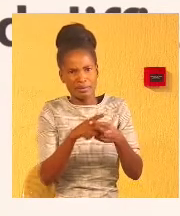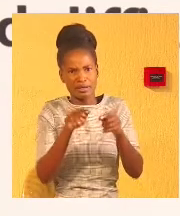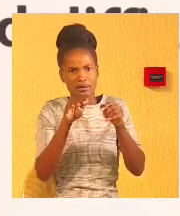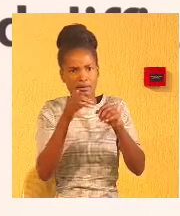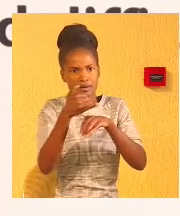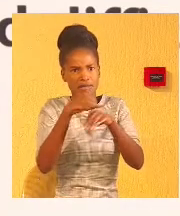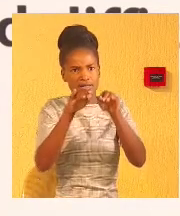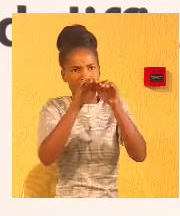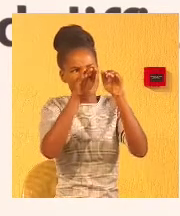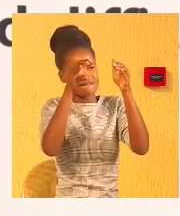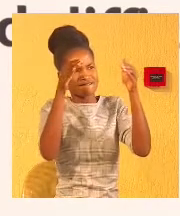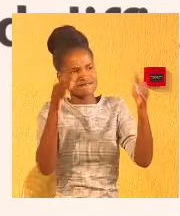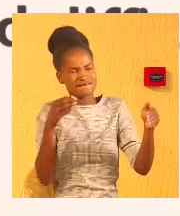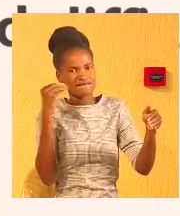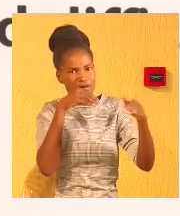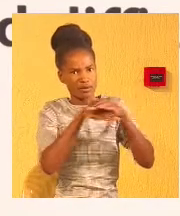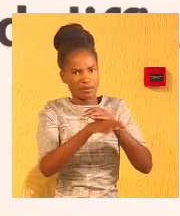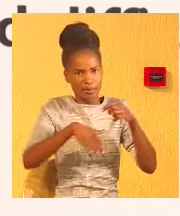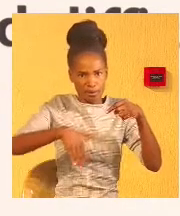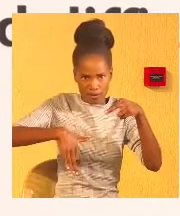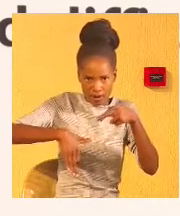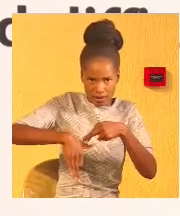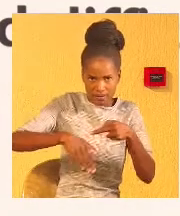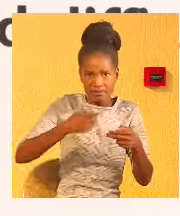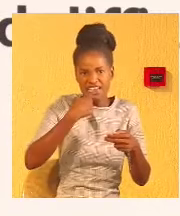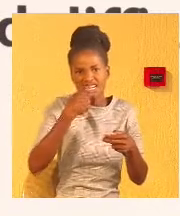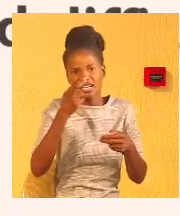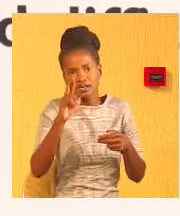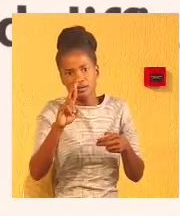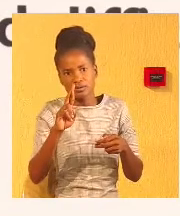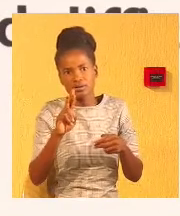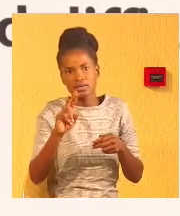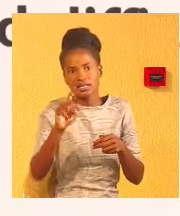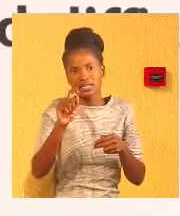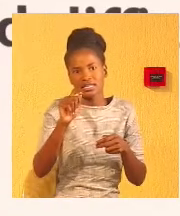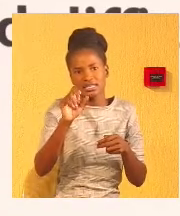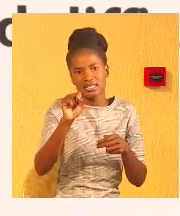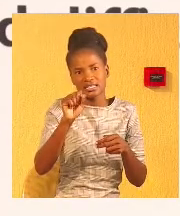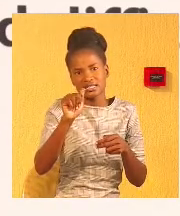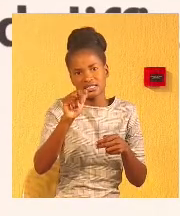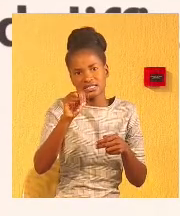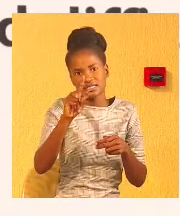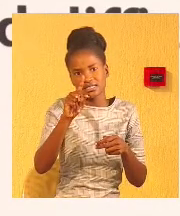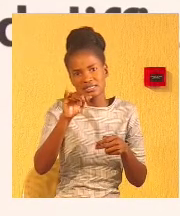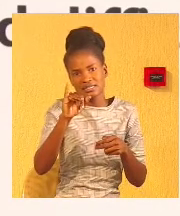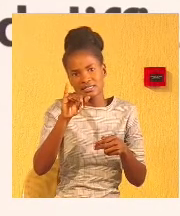Mulilo, in Rundu, in Sandi, in